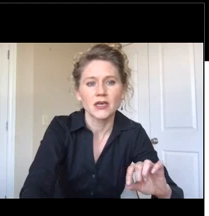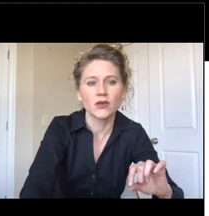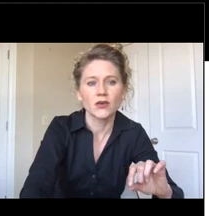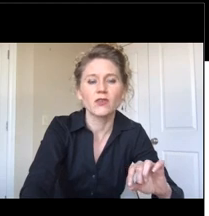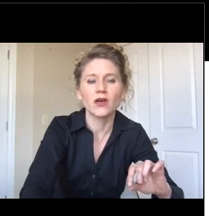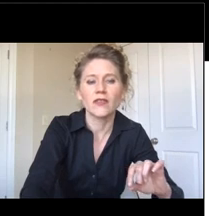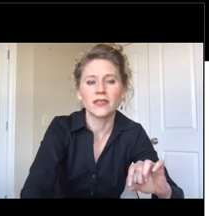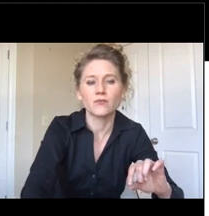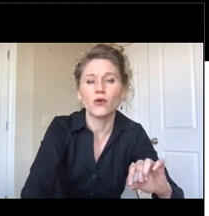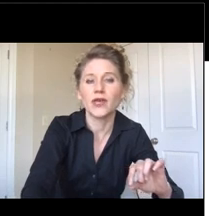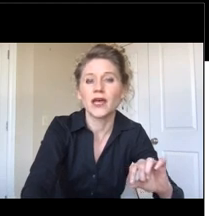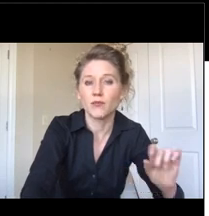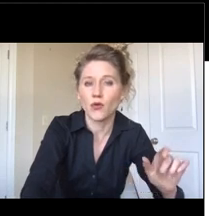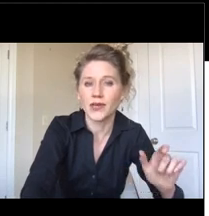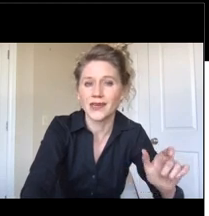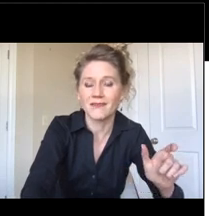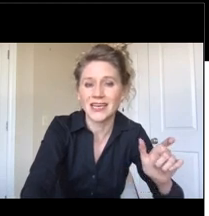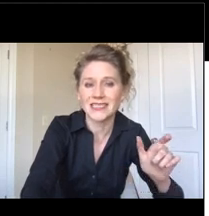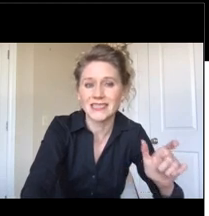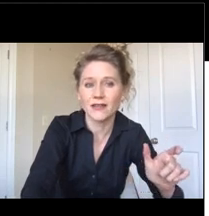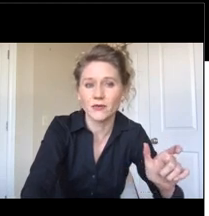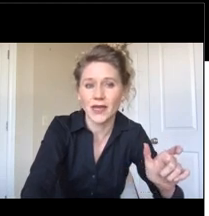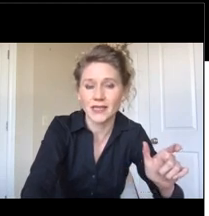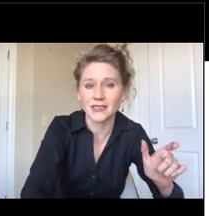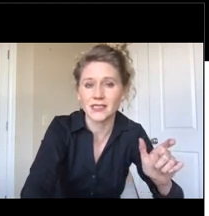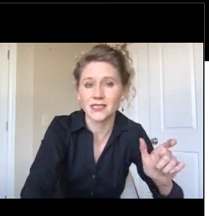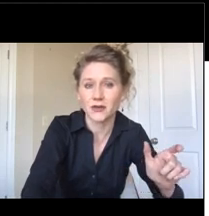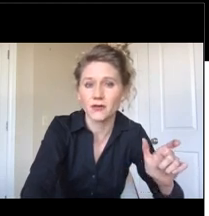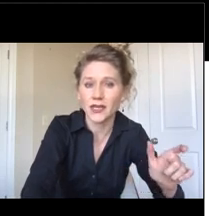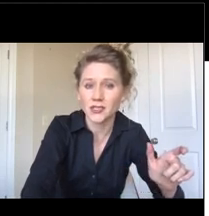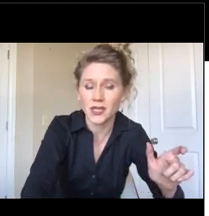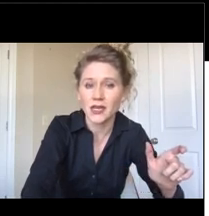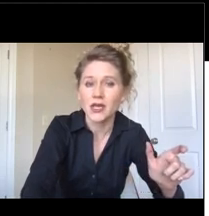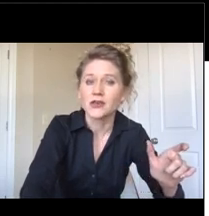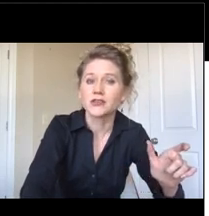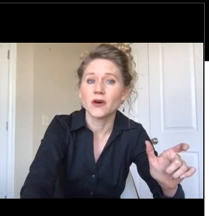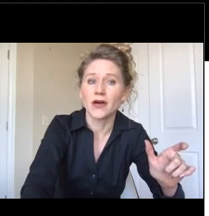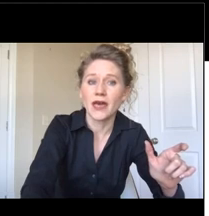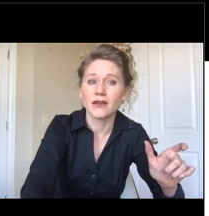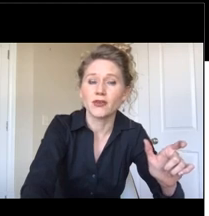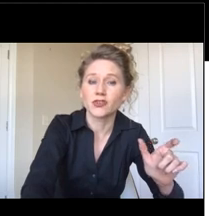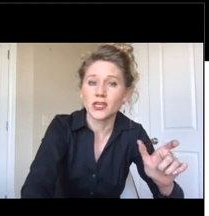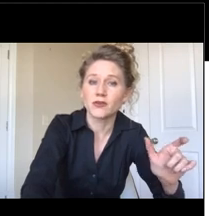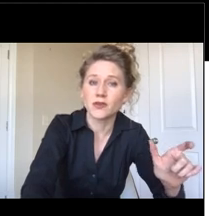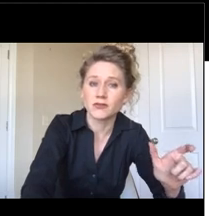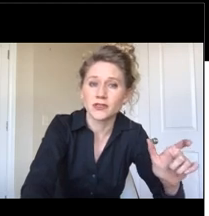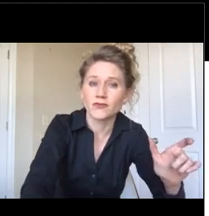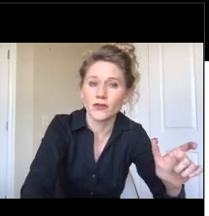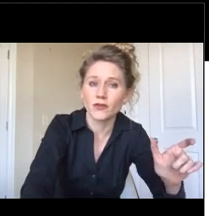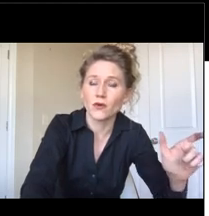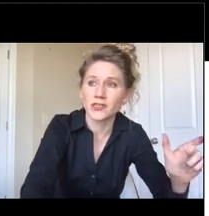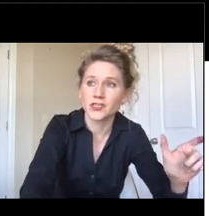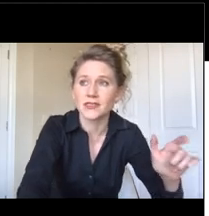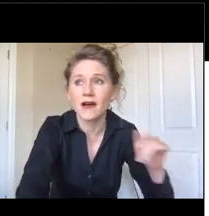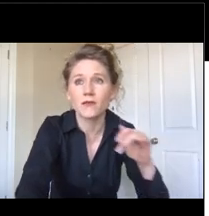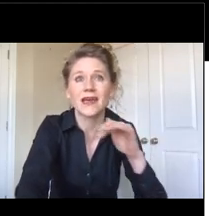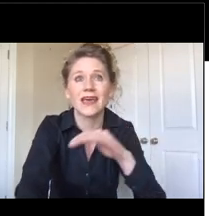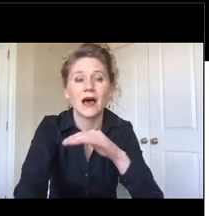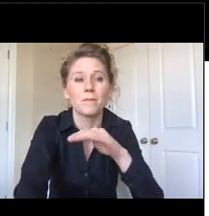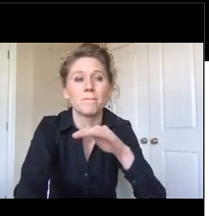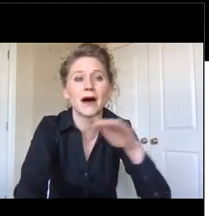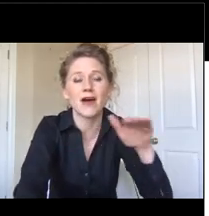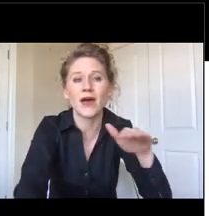40%. So we look at this point as a point of accelerated deterioration. So again, if you're stretching resources further, the question is,